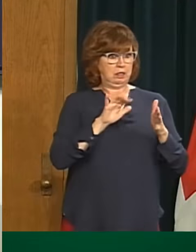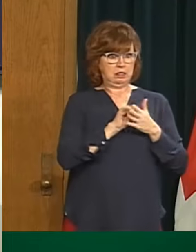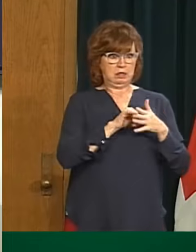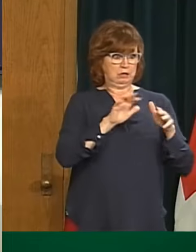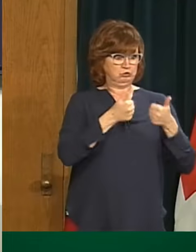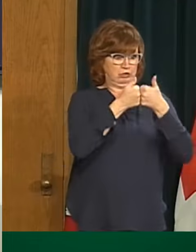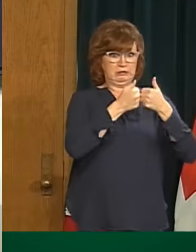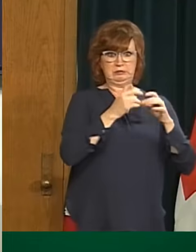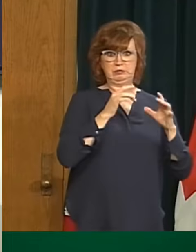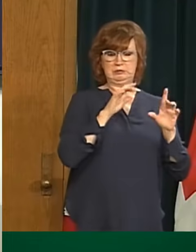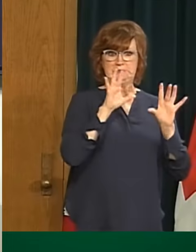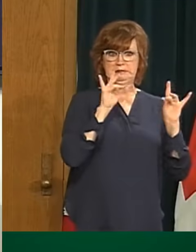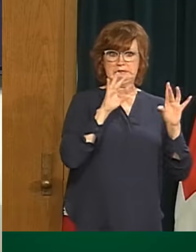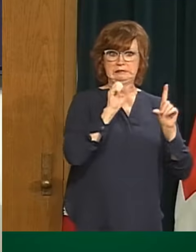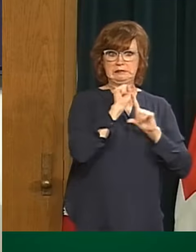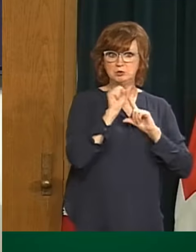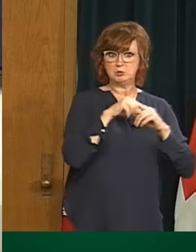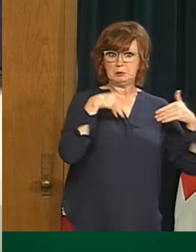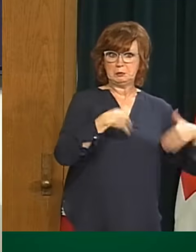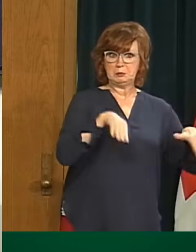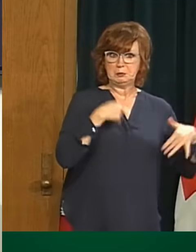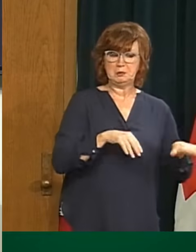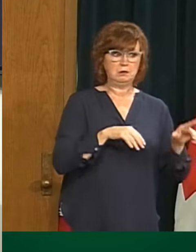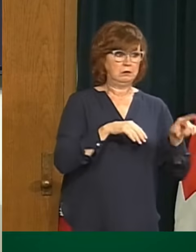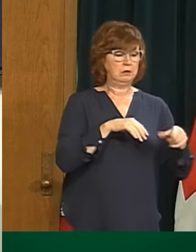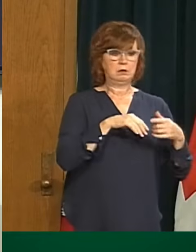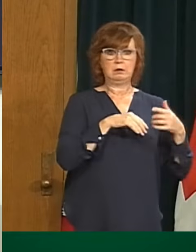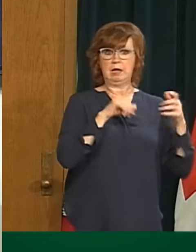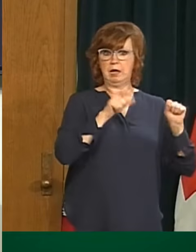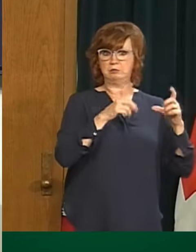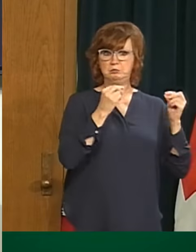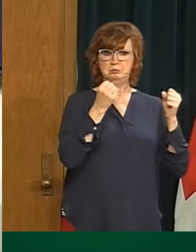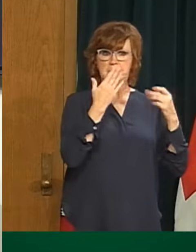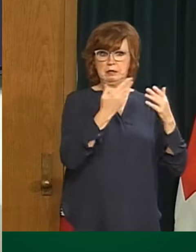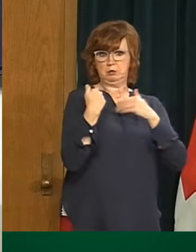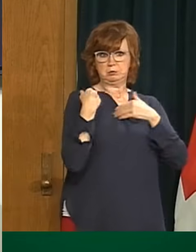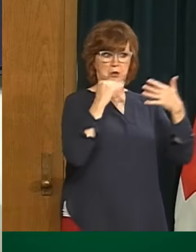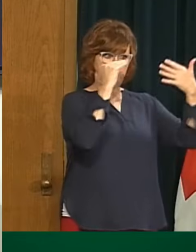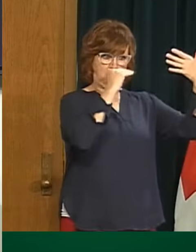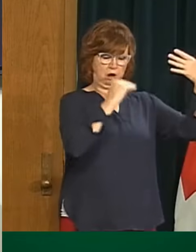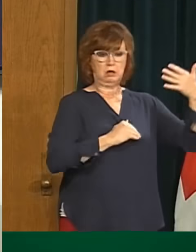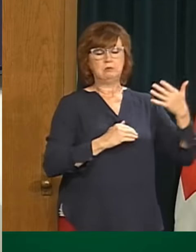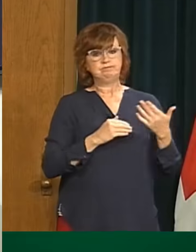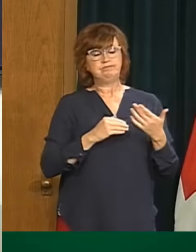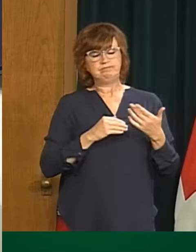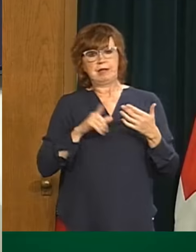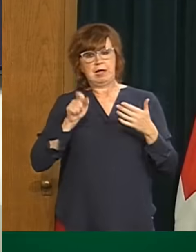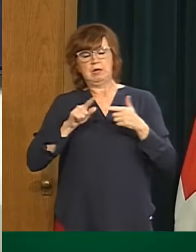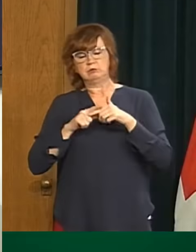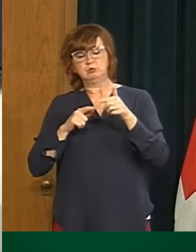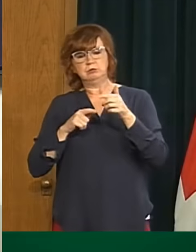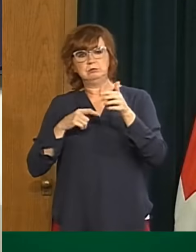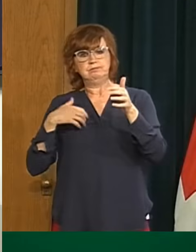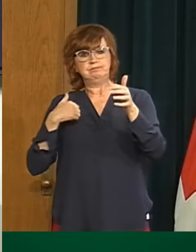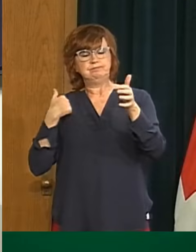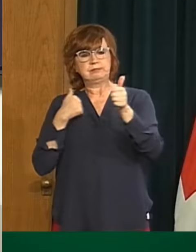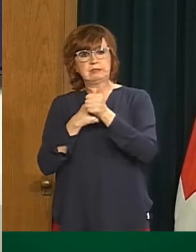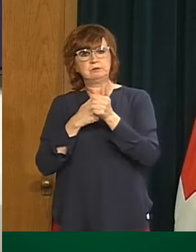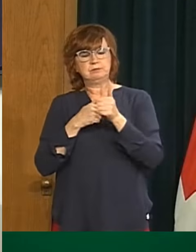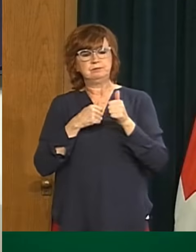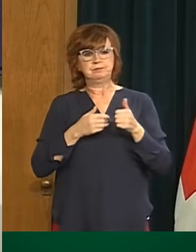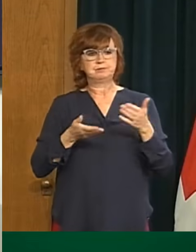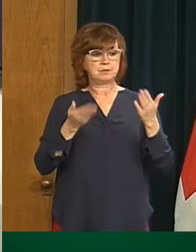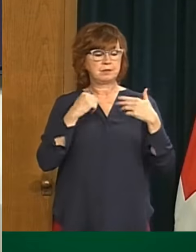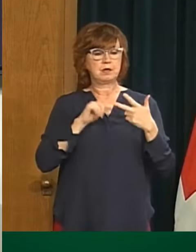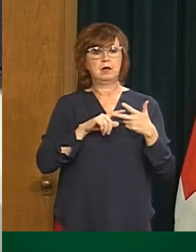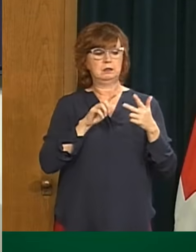and situations that we face, and we will correct them immediately. I also, at this time, want to acknowledge, which Dr. Shahab